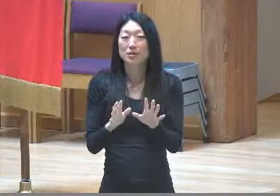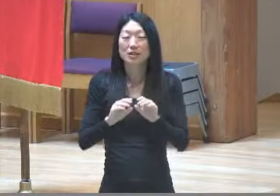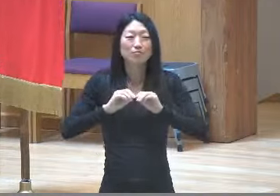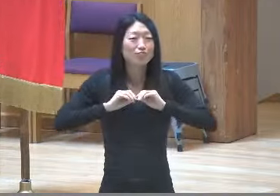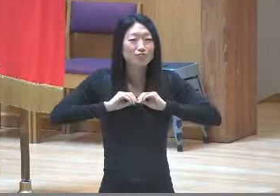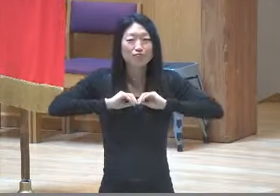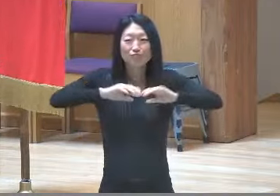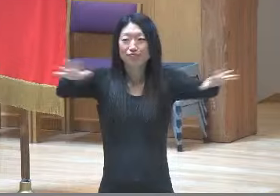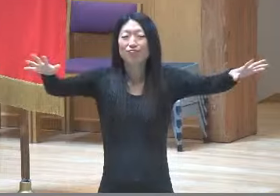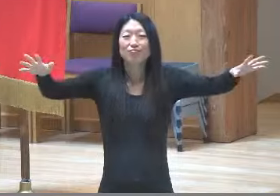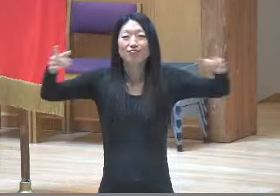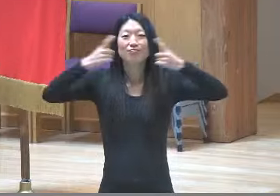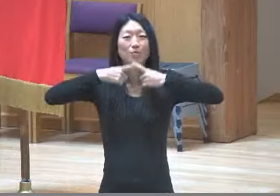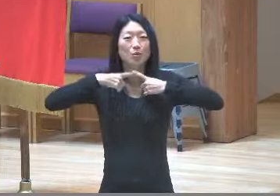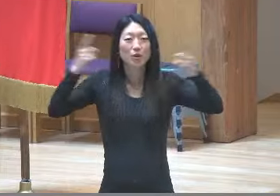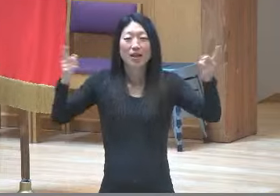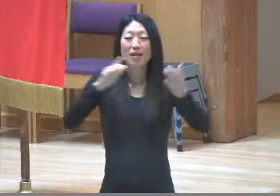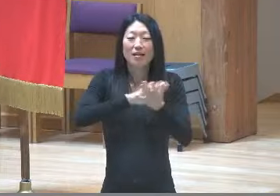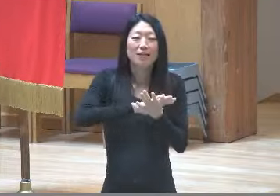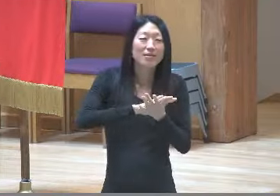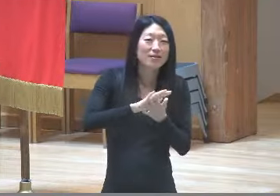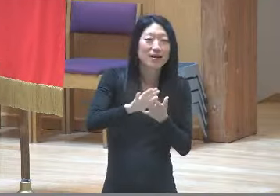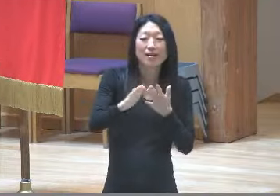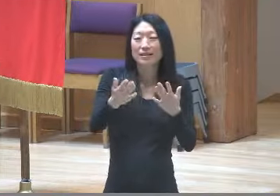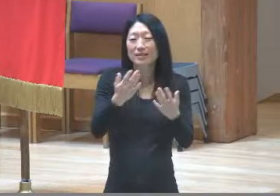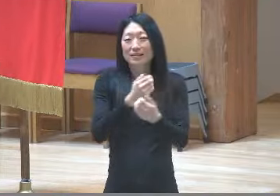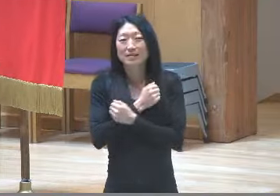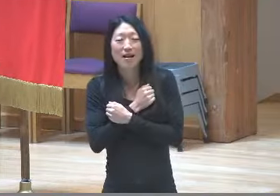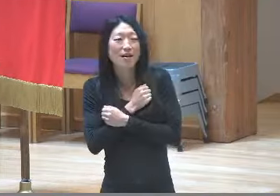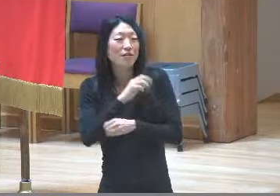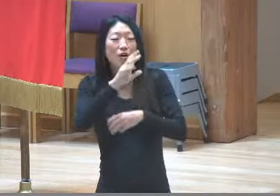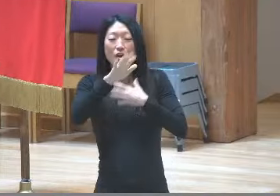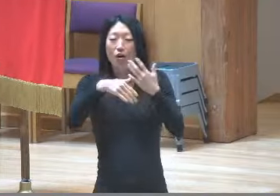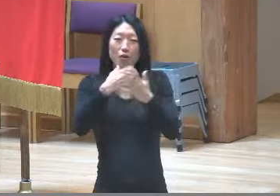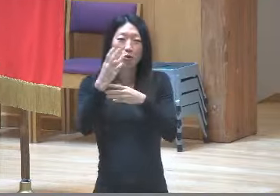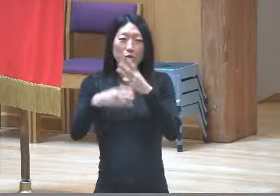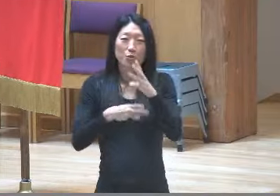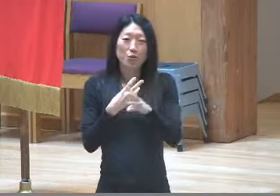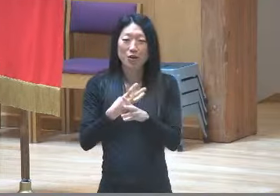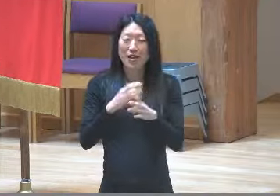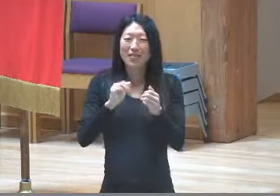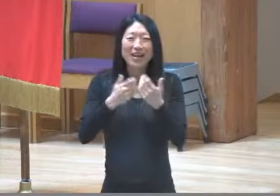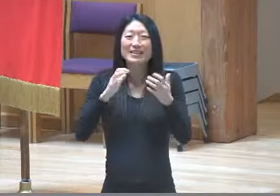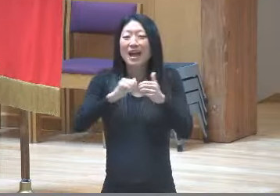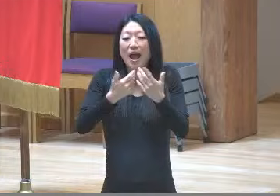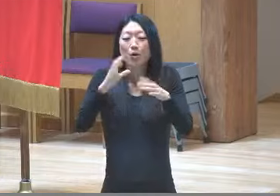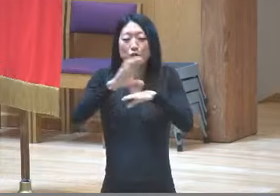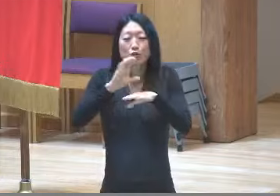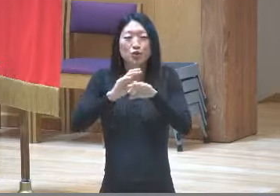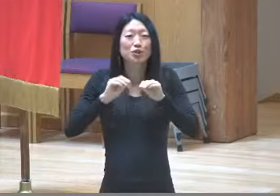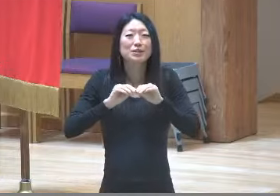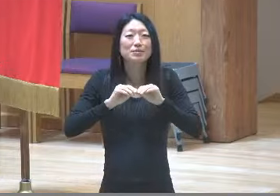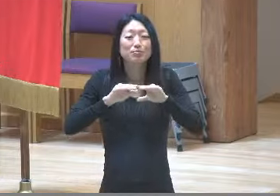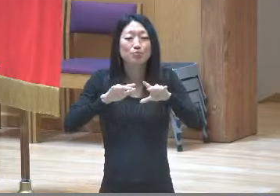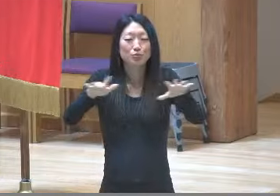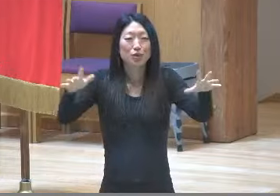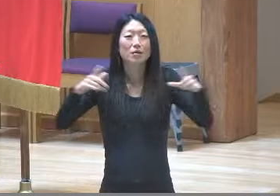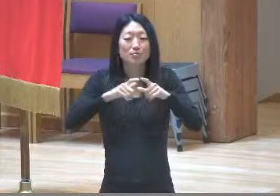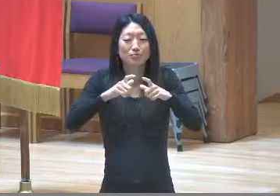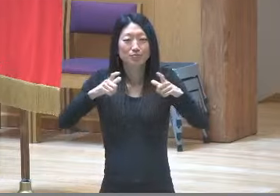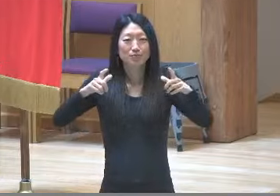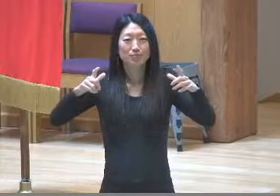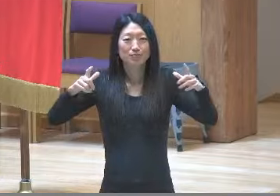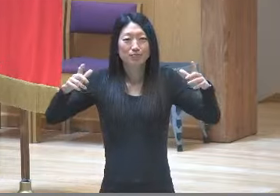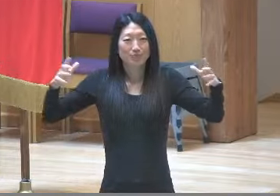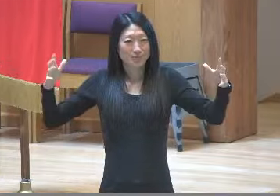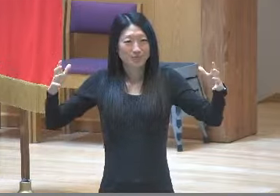they spread the word of love and kindness to everyone from all over the world, and that's how the church gets bigger and bigger and bigger. And guess